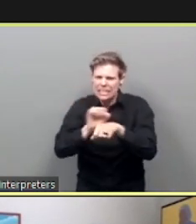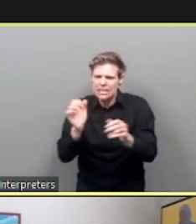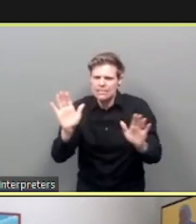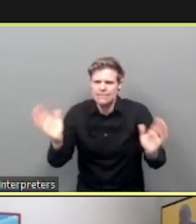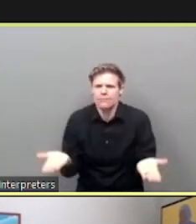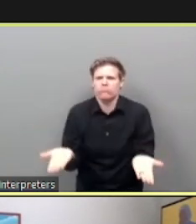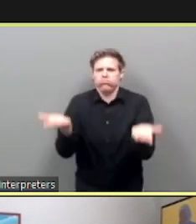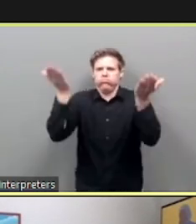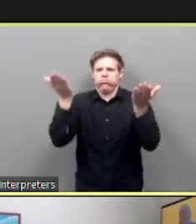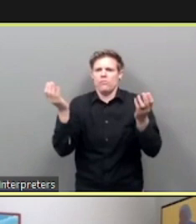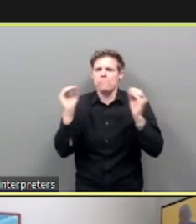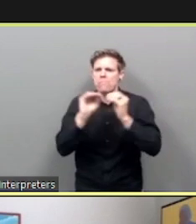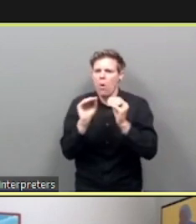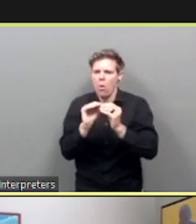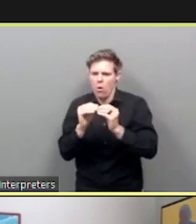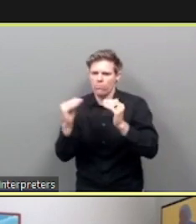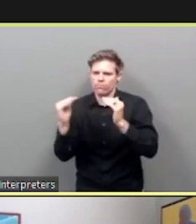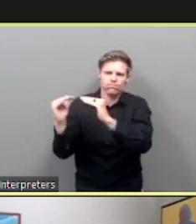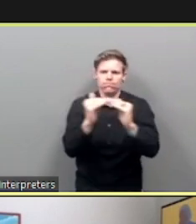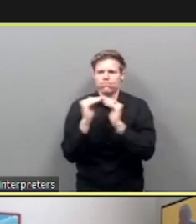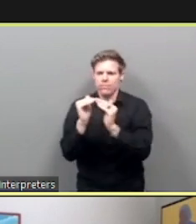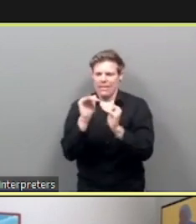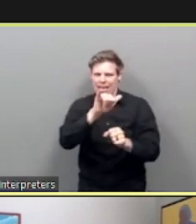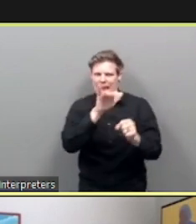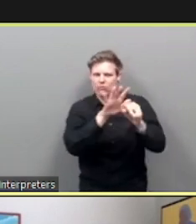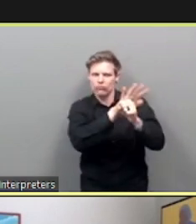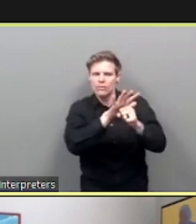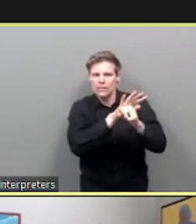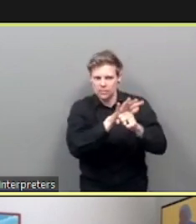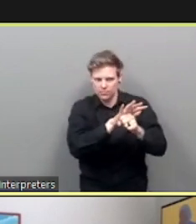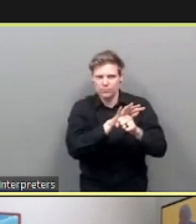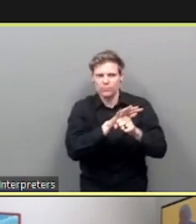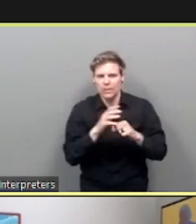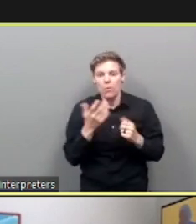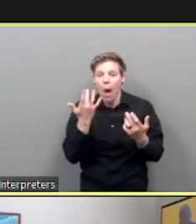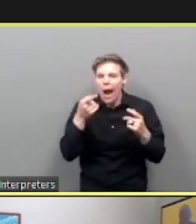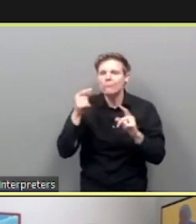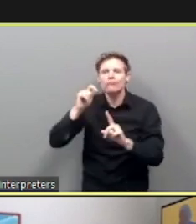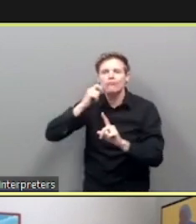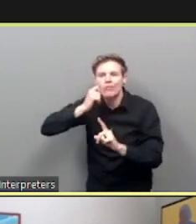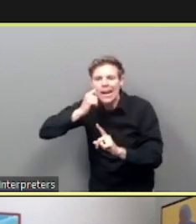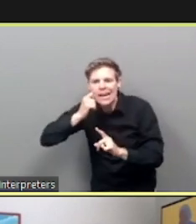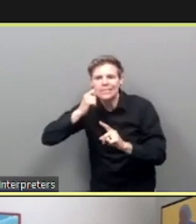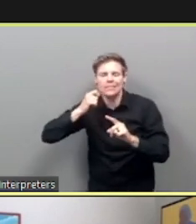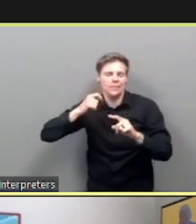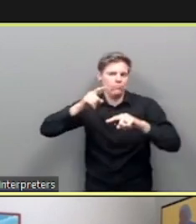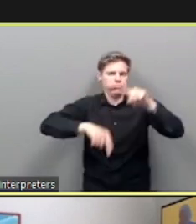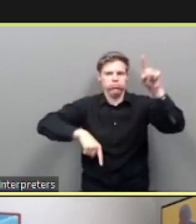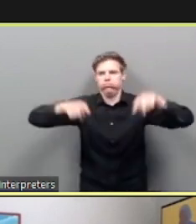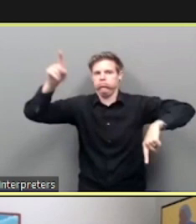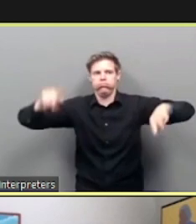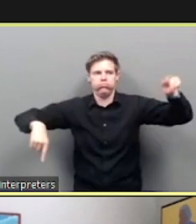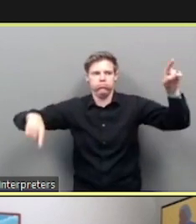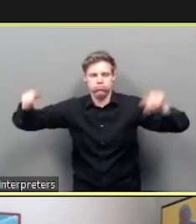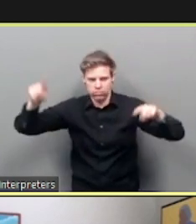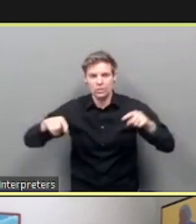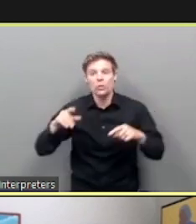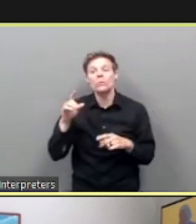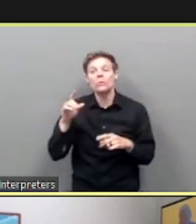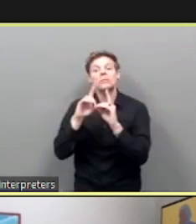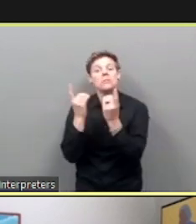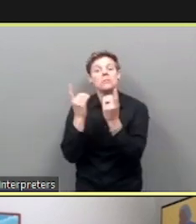geographic slides per racial, for racial ethnic equity is really, I mean, the DOH, like David said, has